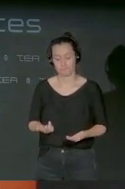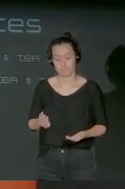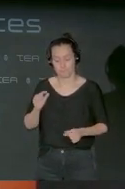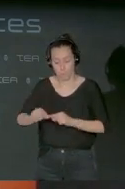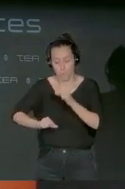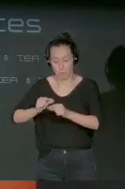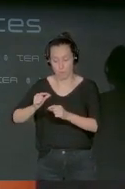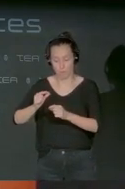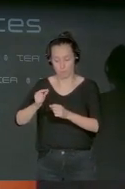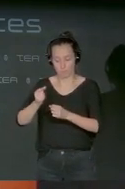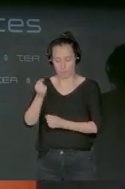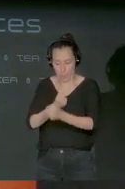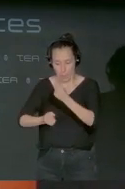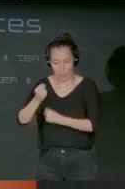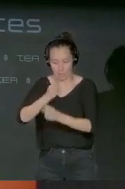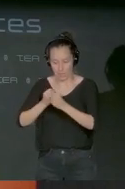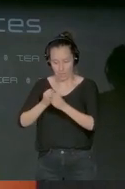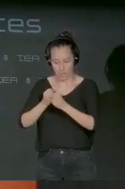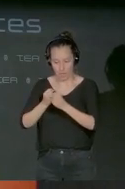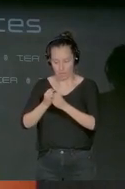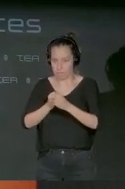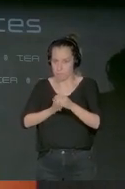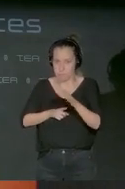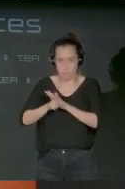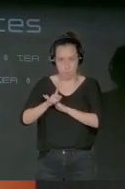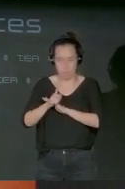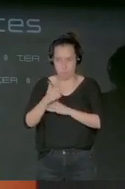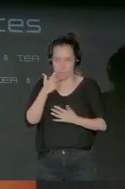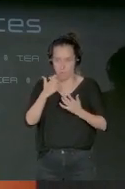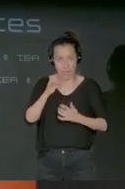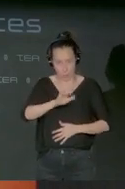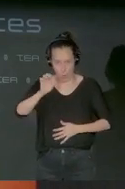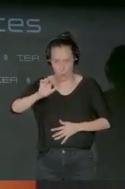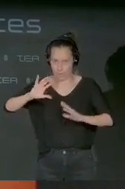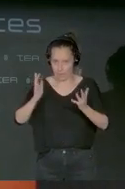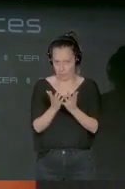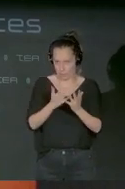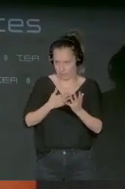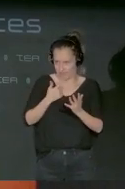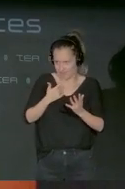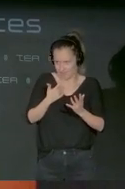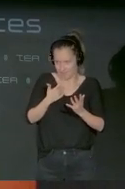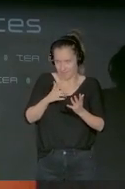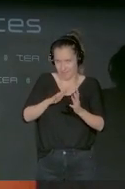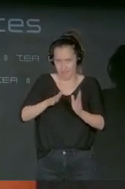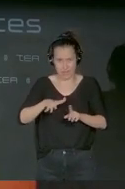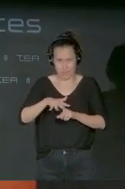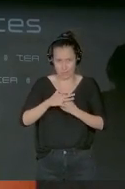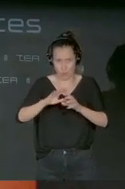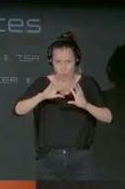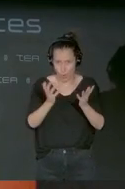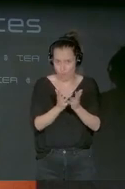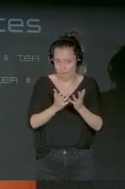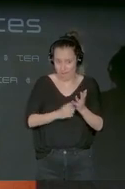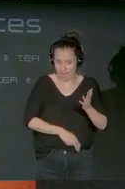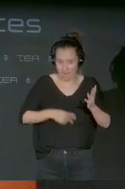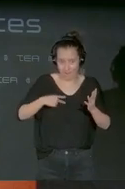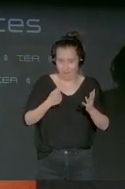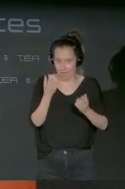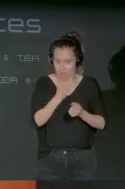level. You know, it's a global phenomenon, and also the COVID crisis,